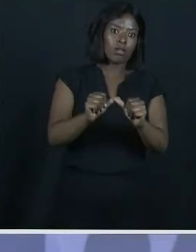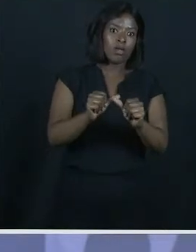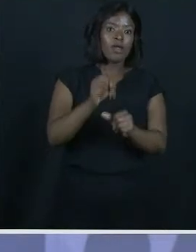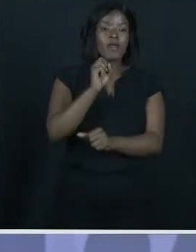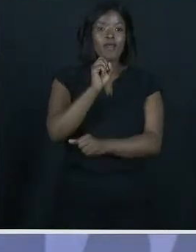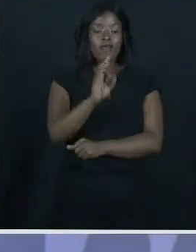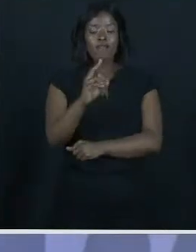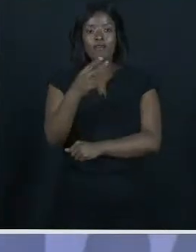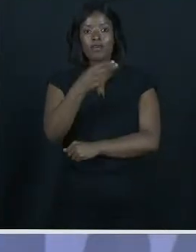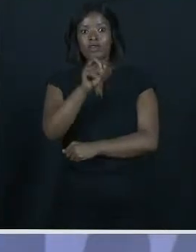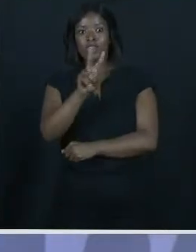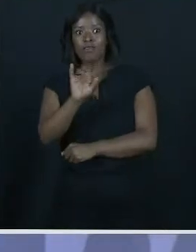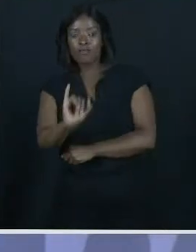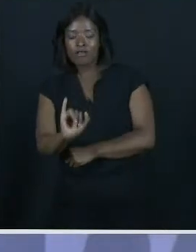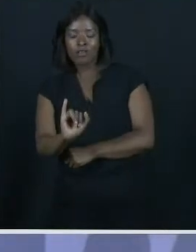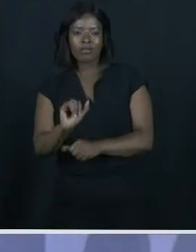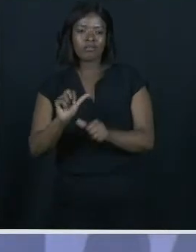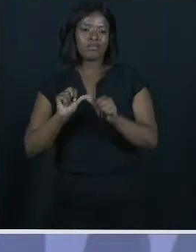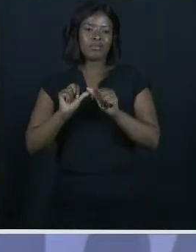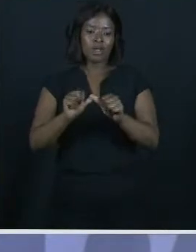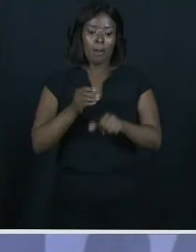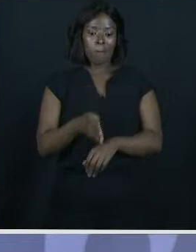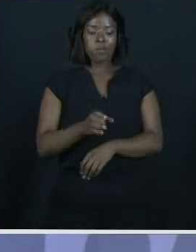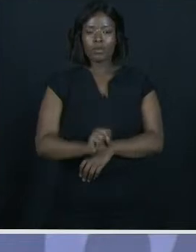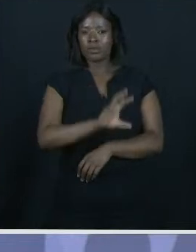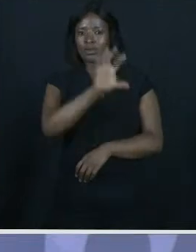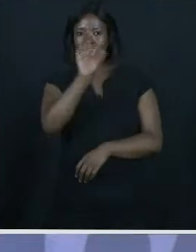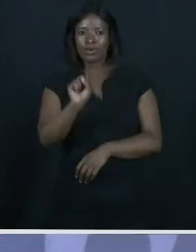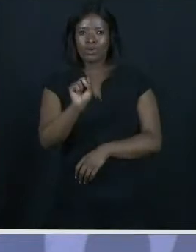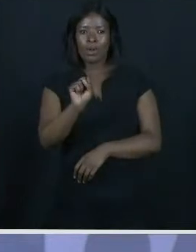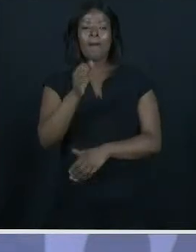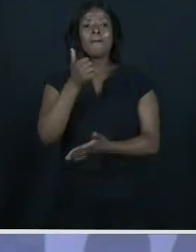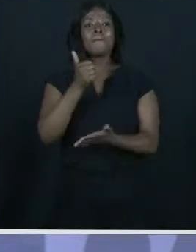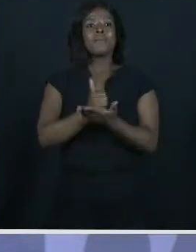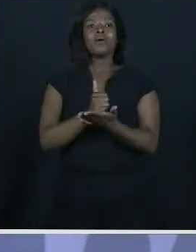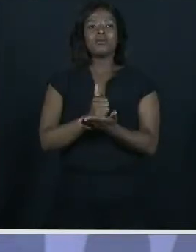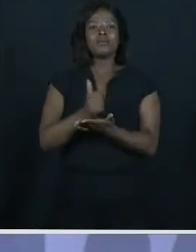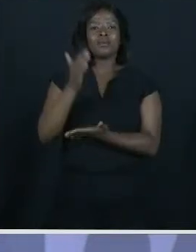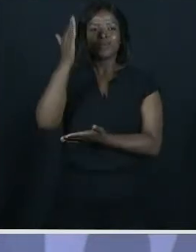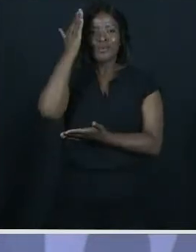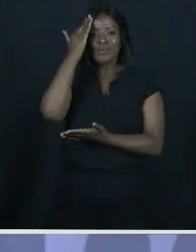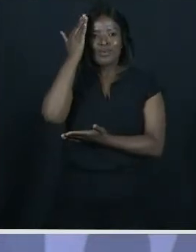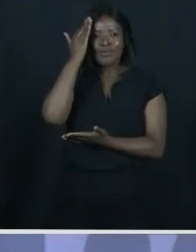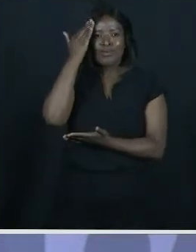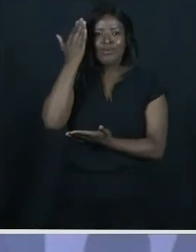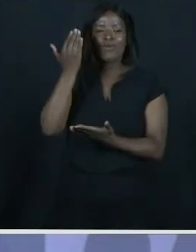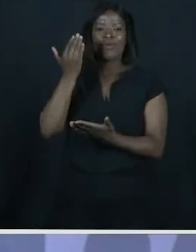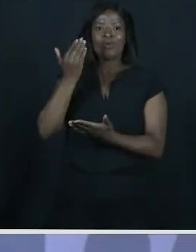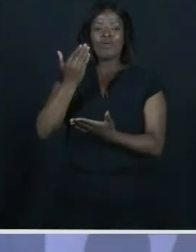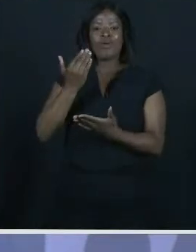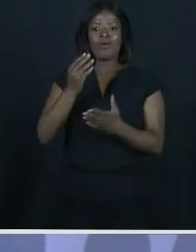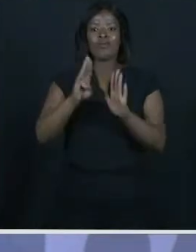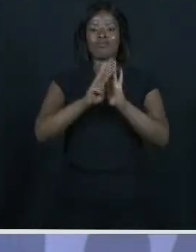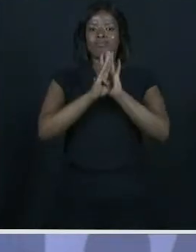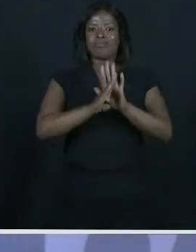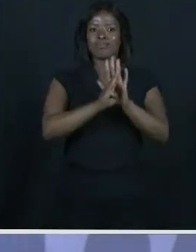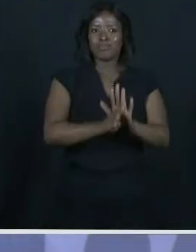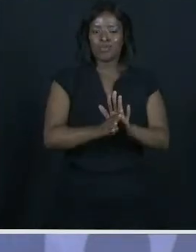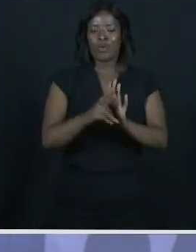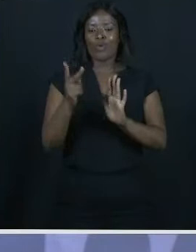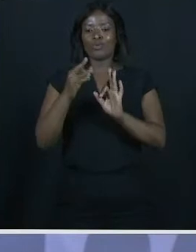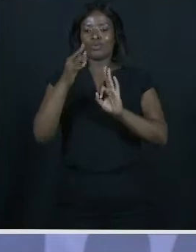HIV epidemic in South Africa, we must also end the scourge of gender-based violence and